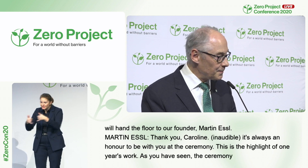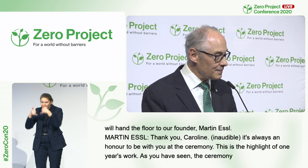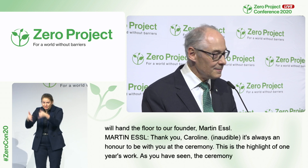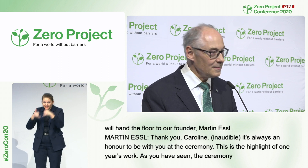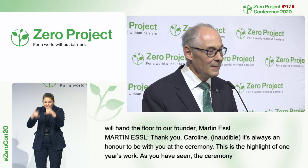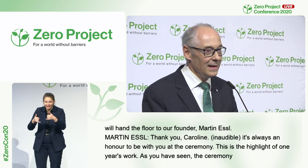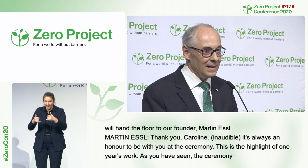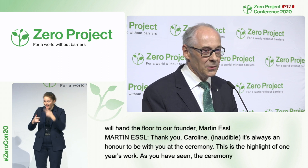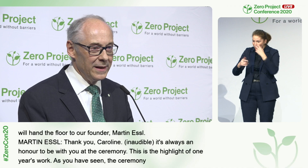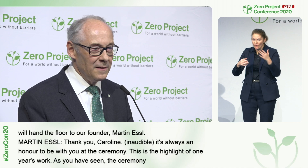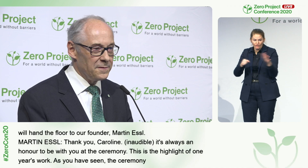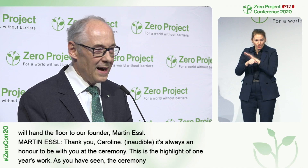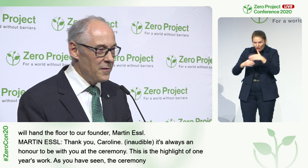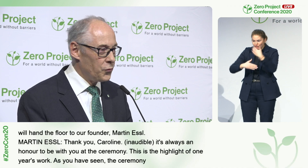progress.